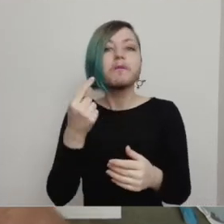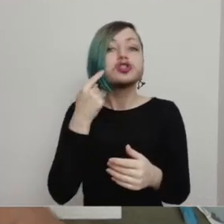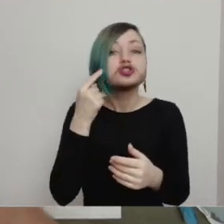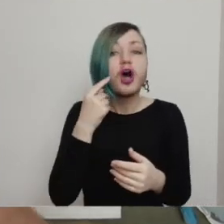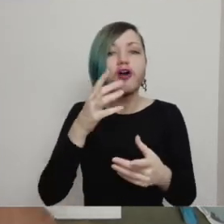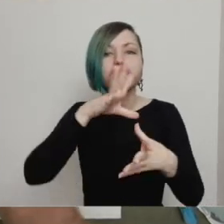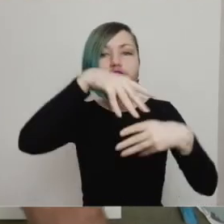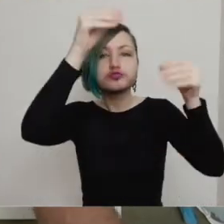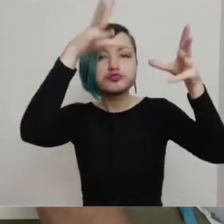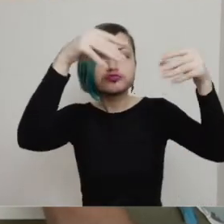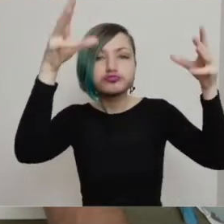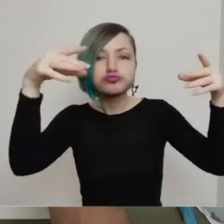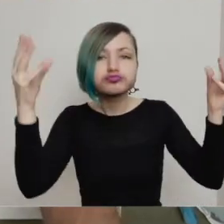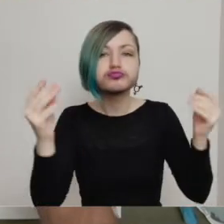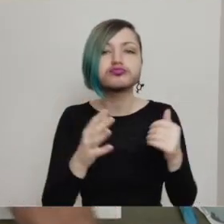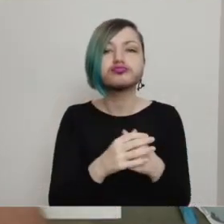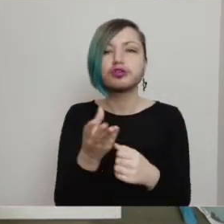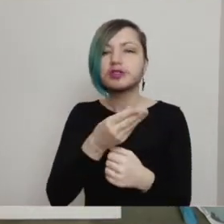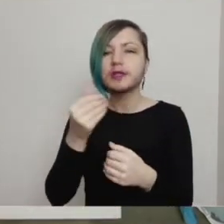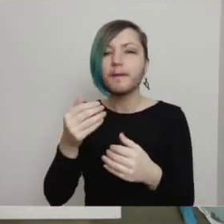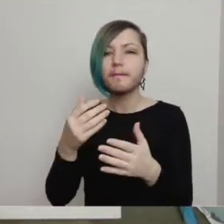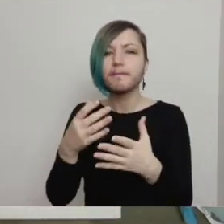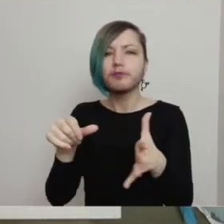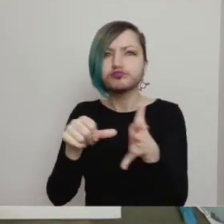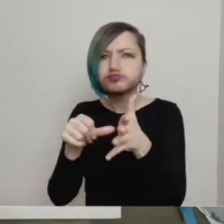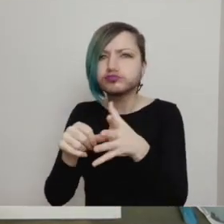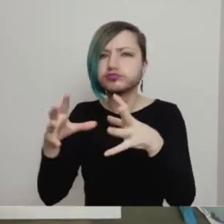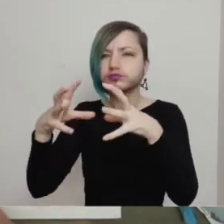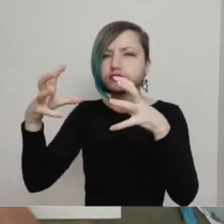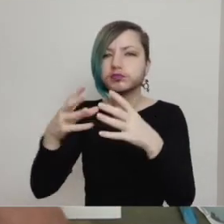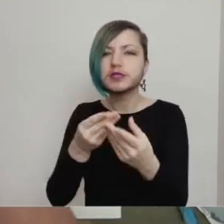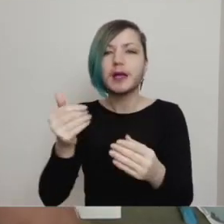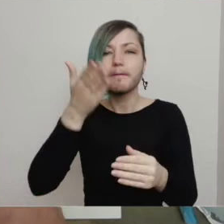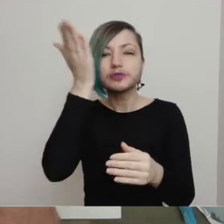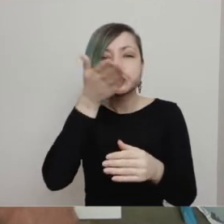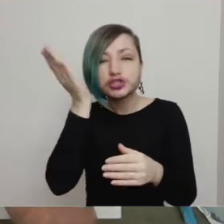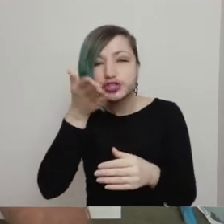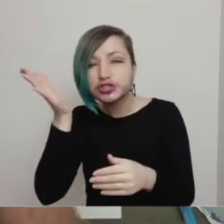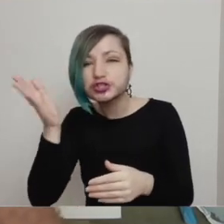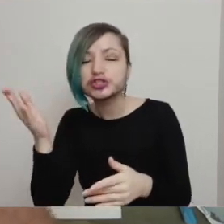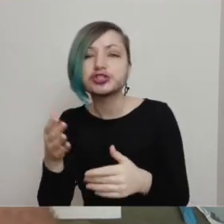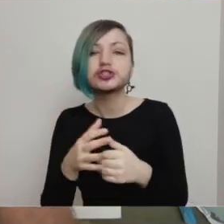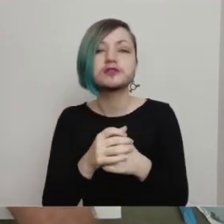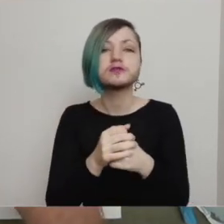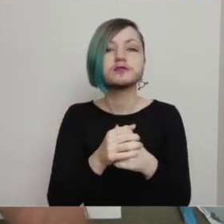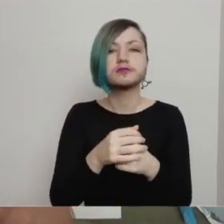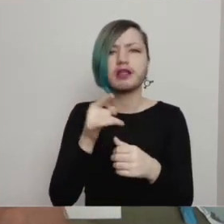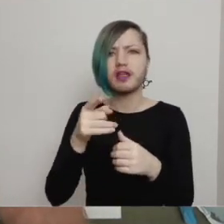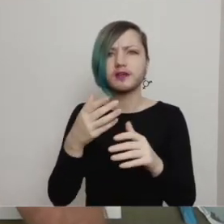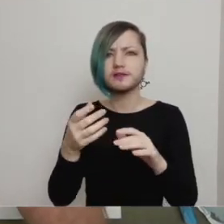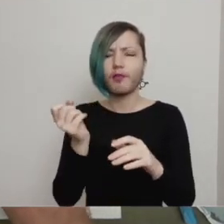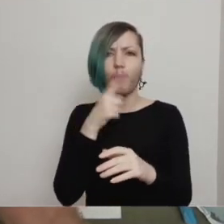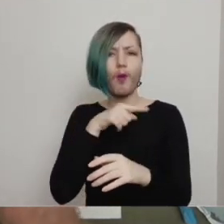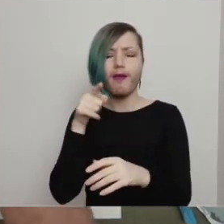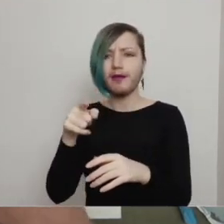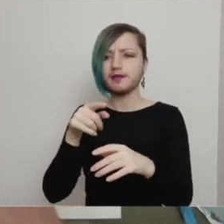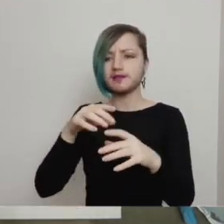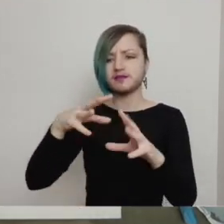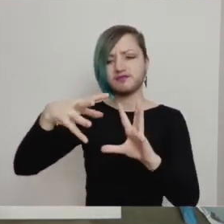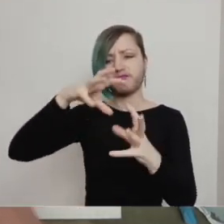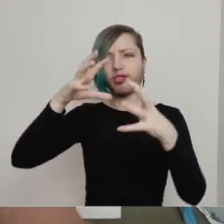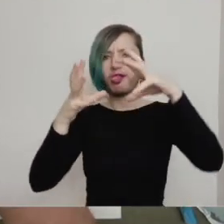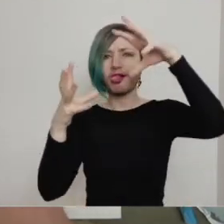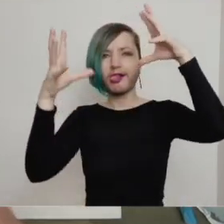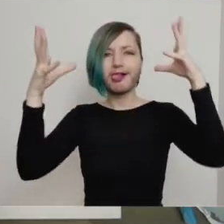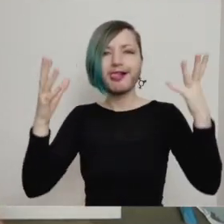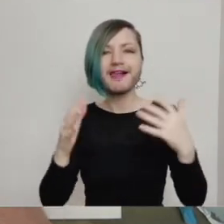of wafting ones to much harder, kind of streaky ones. And then you get these really sort of mad ones that are kind of, just to